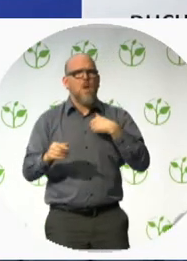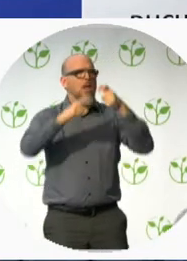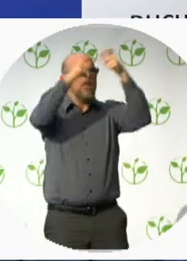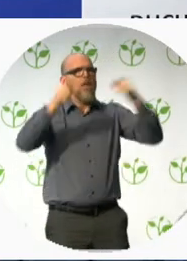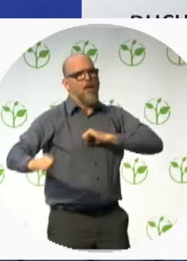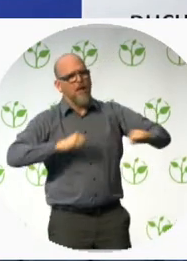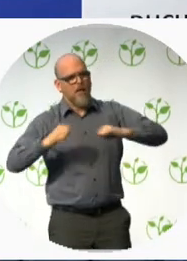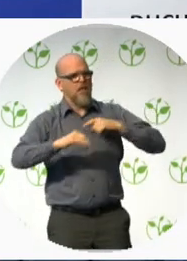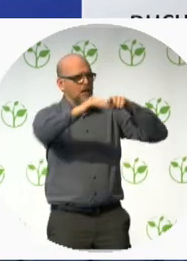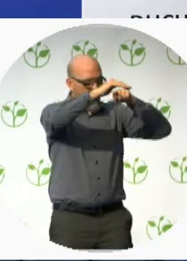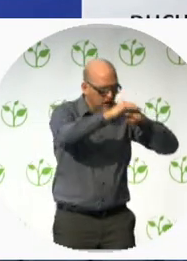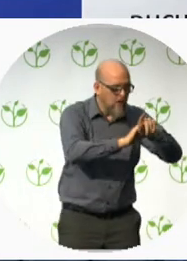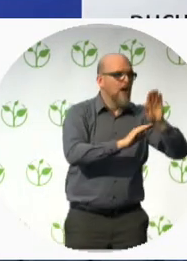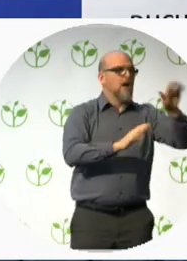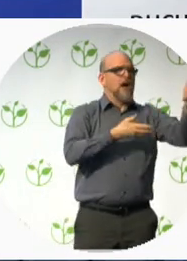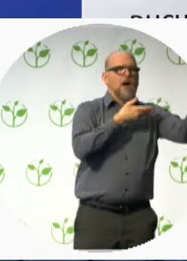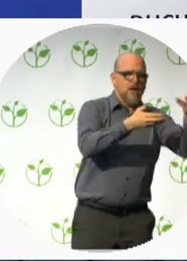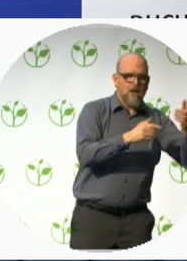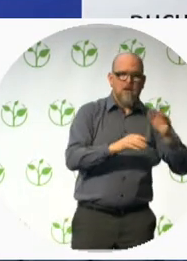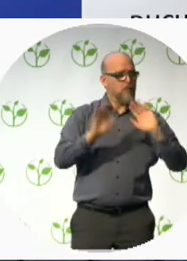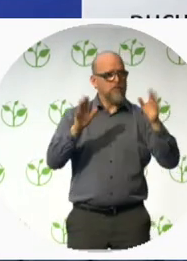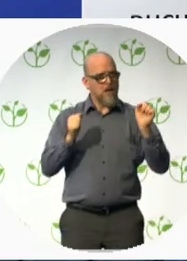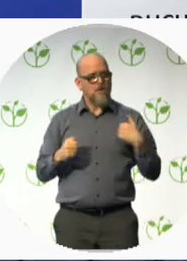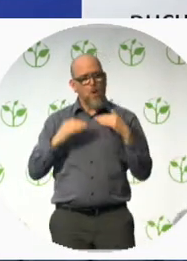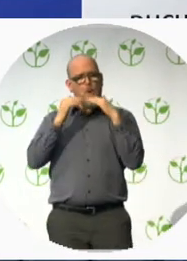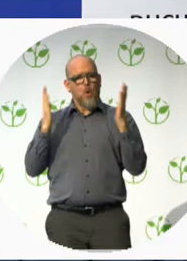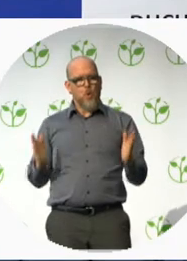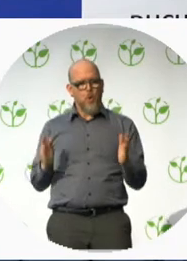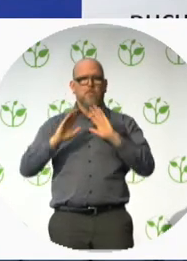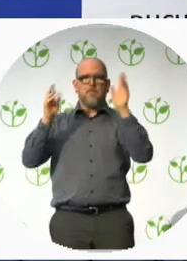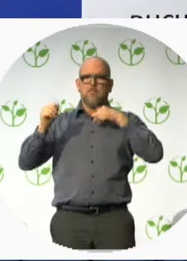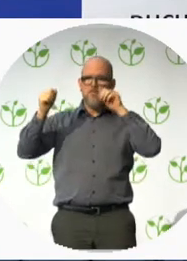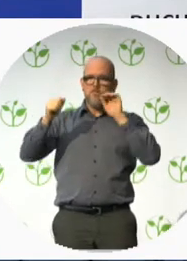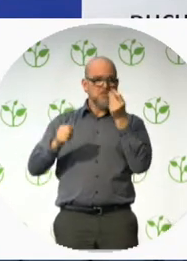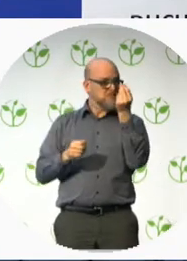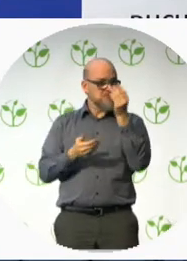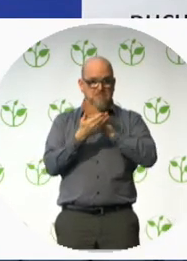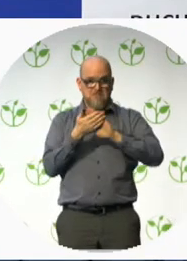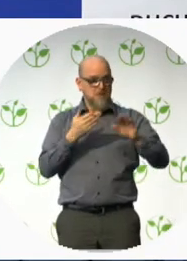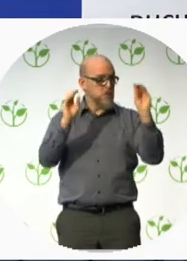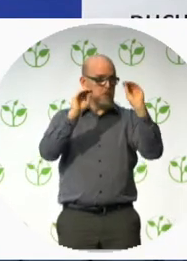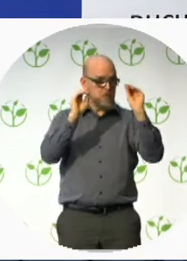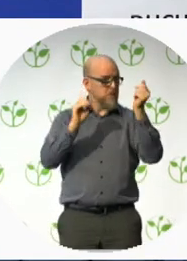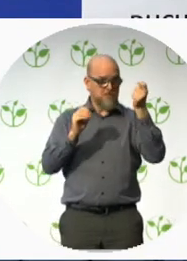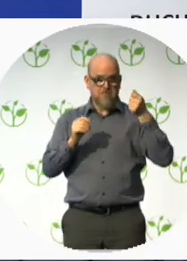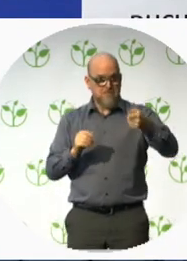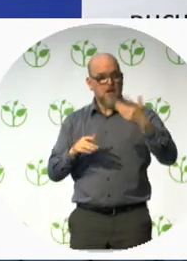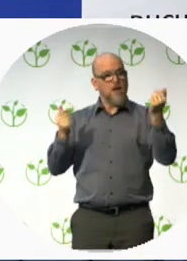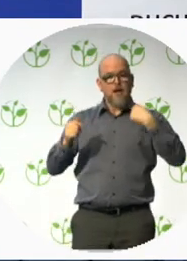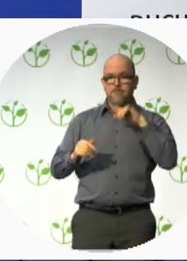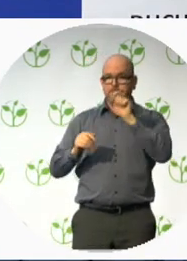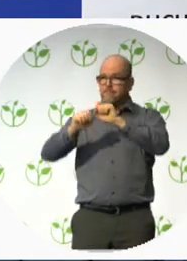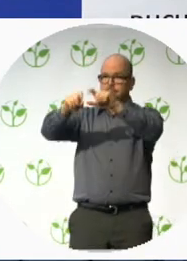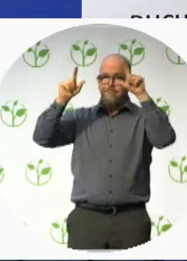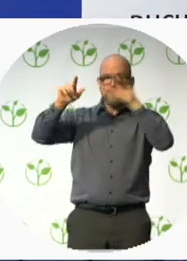is a comprehensive and free support. We do this via video telephony or video